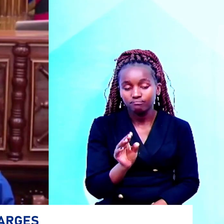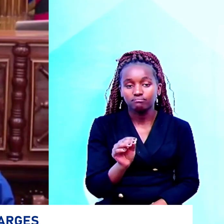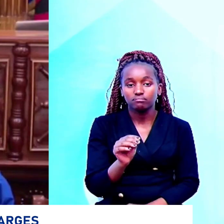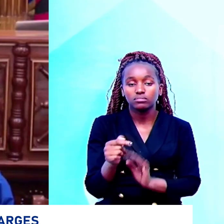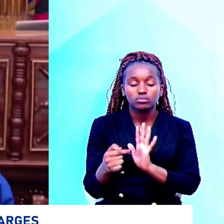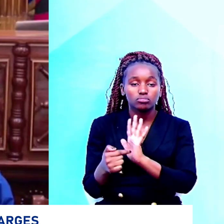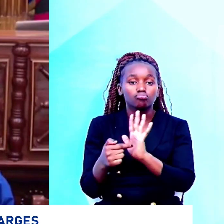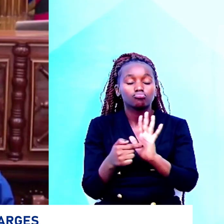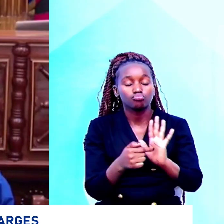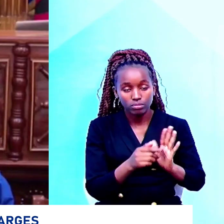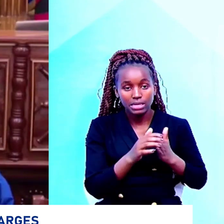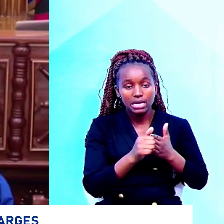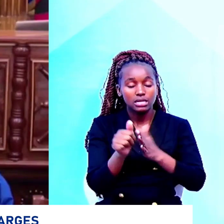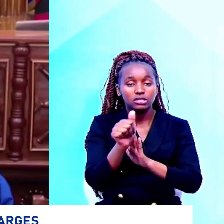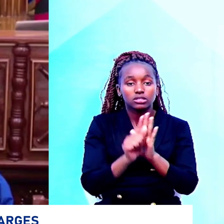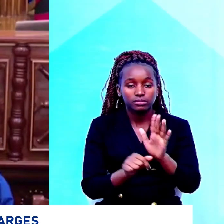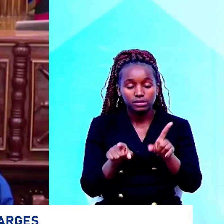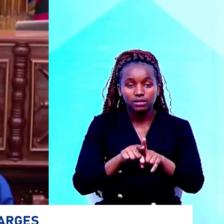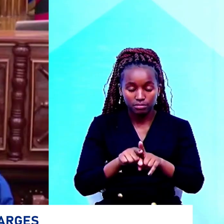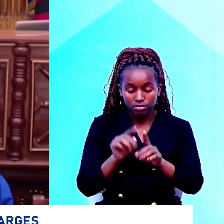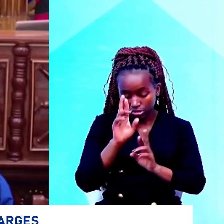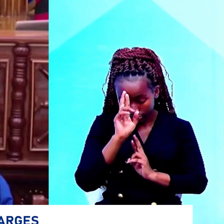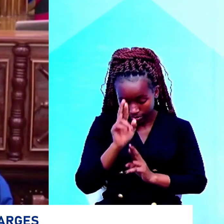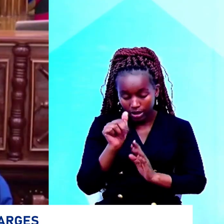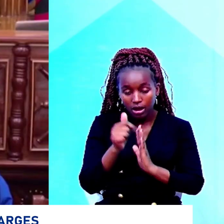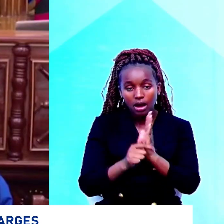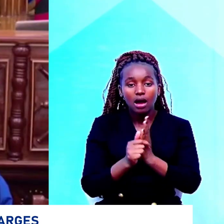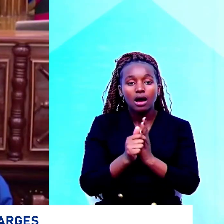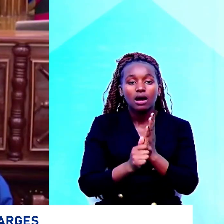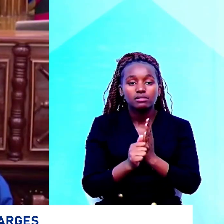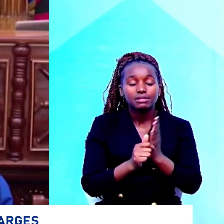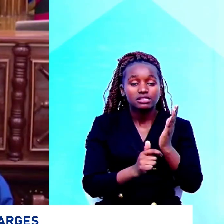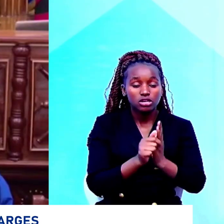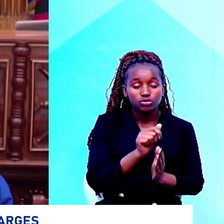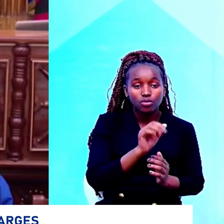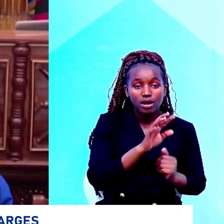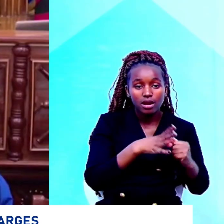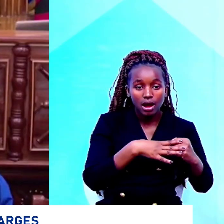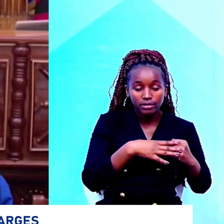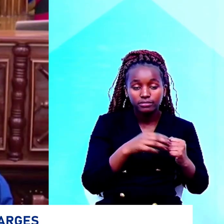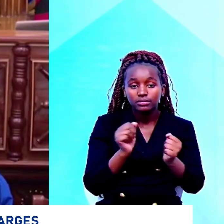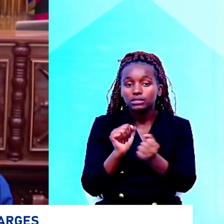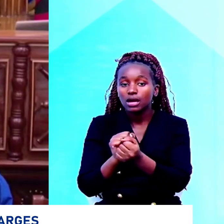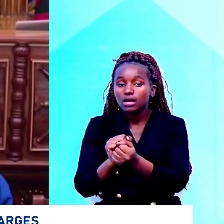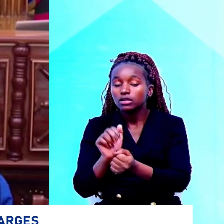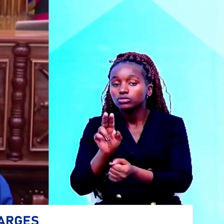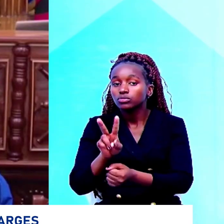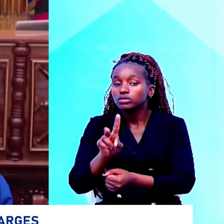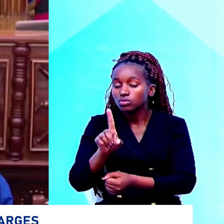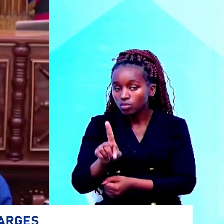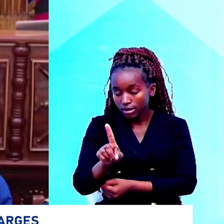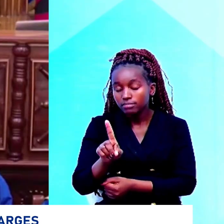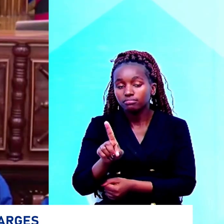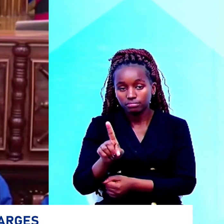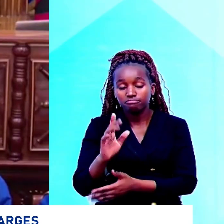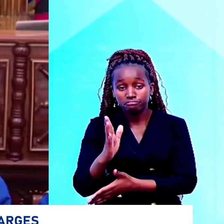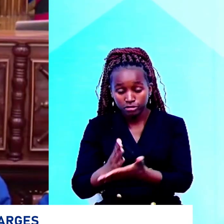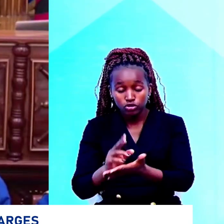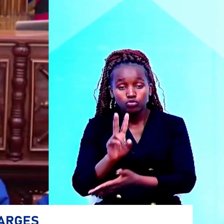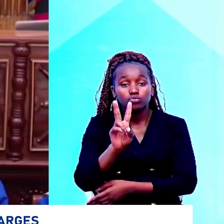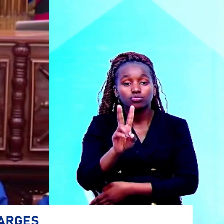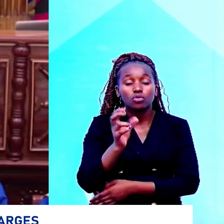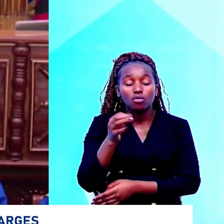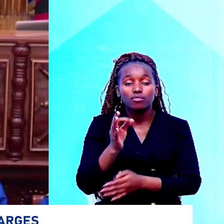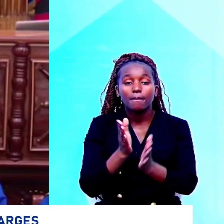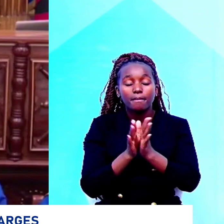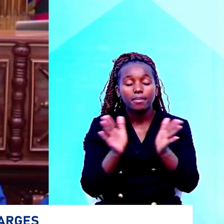Act. 3, Sections 9, 10, and 21, subsection 2 of the Public